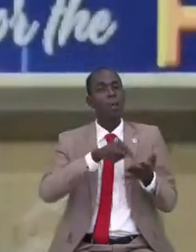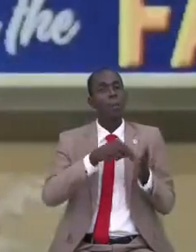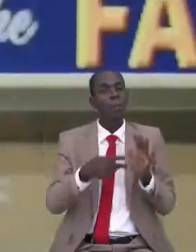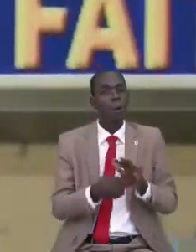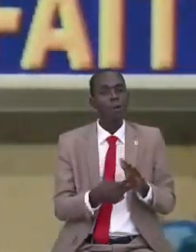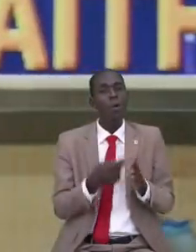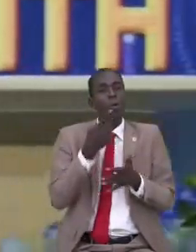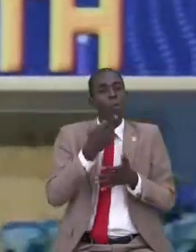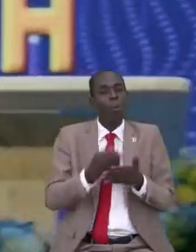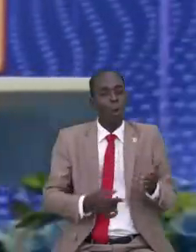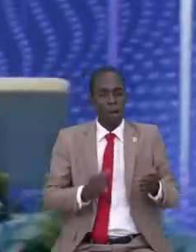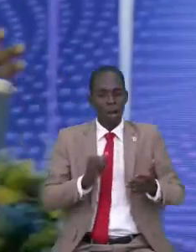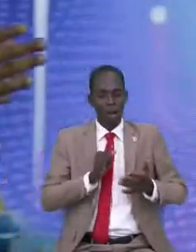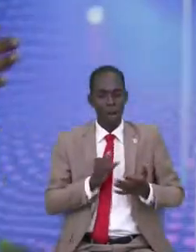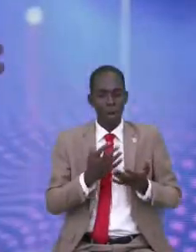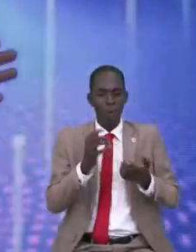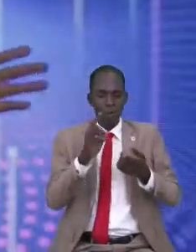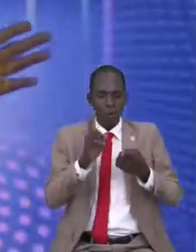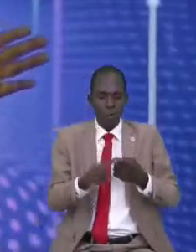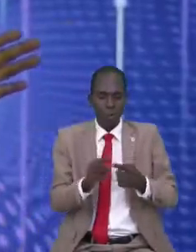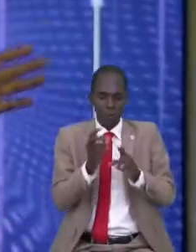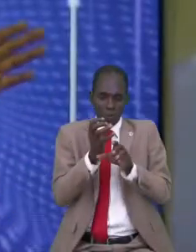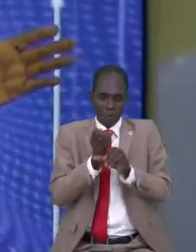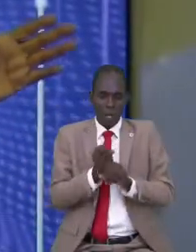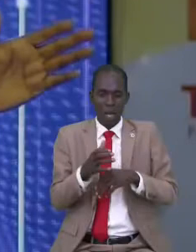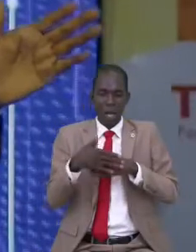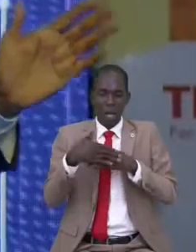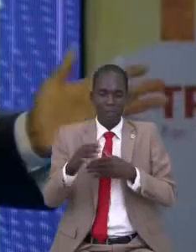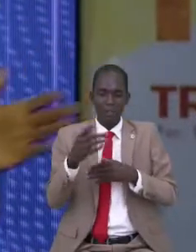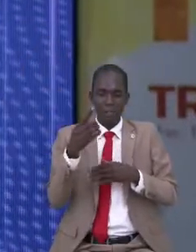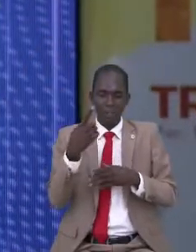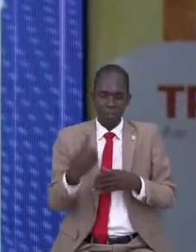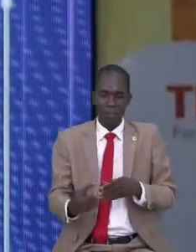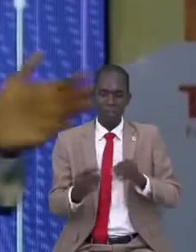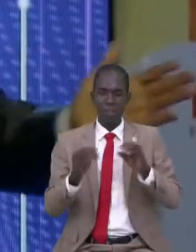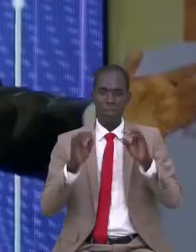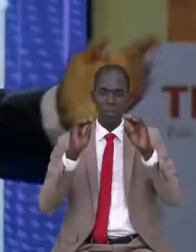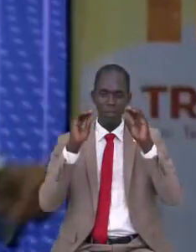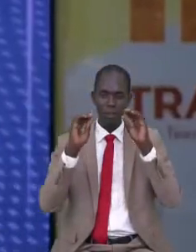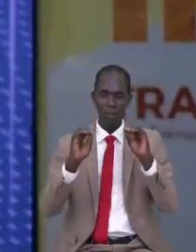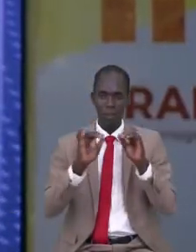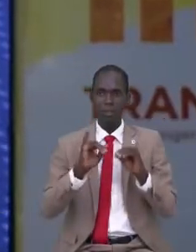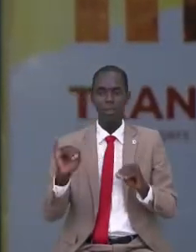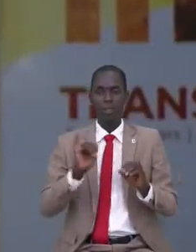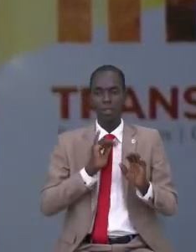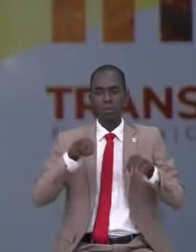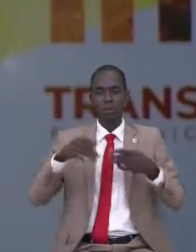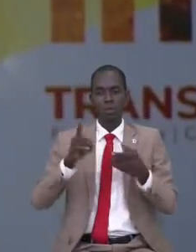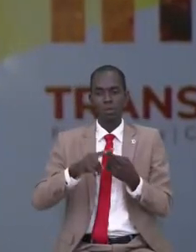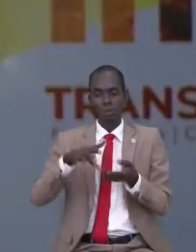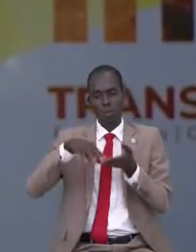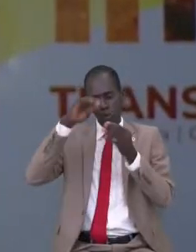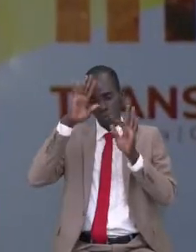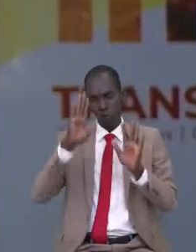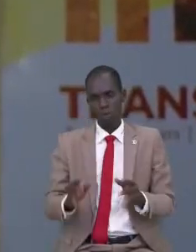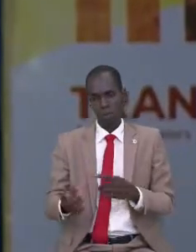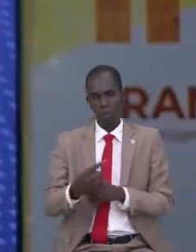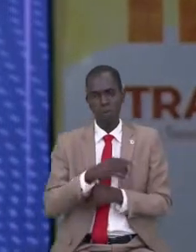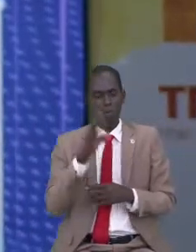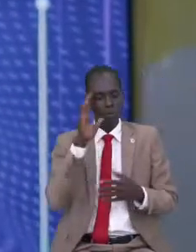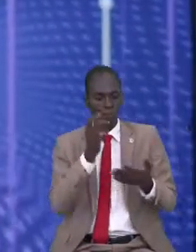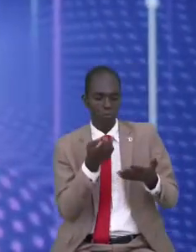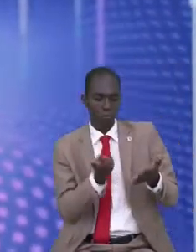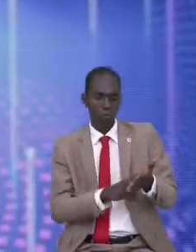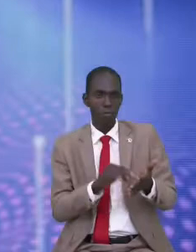to achieve after the lesson I'm giving to my pupils today, then we'll state the purpose.